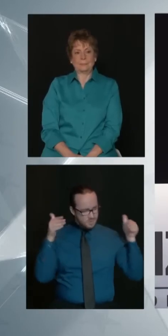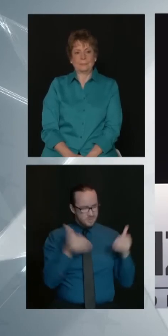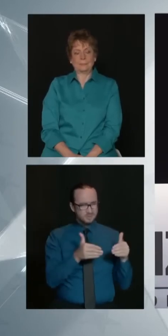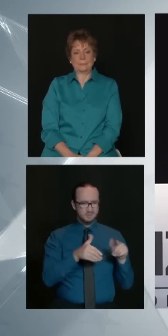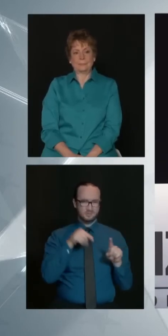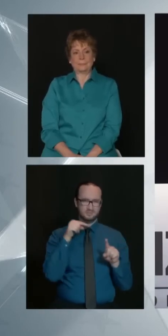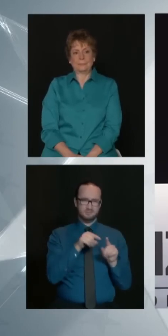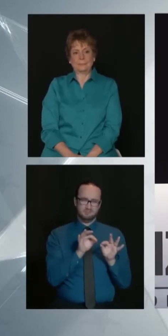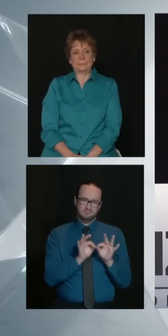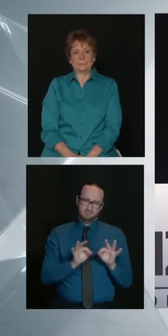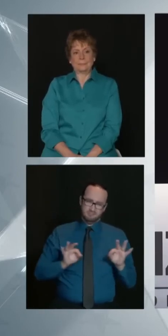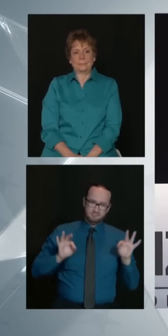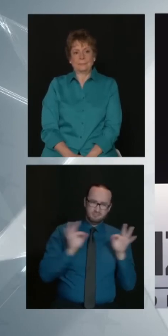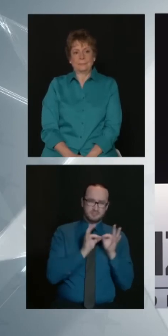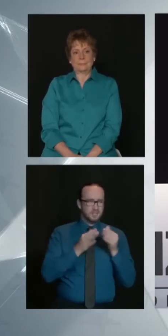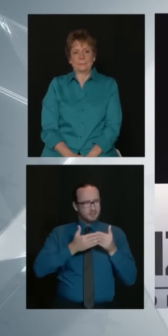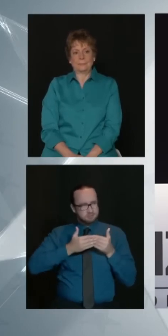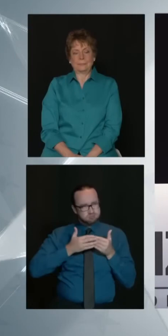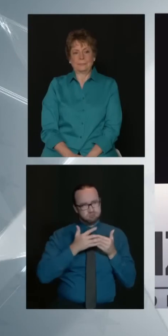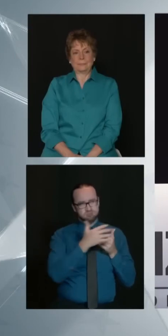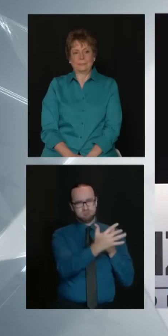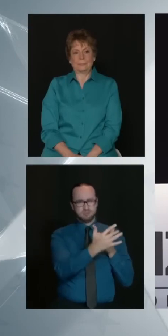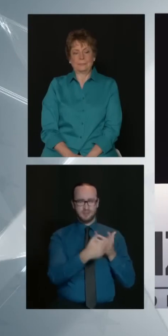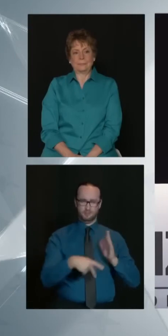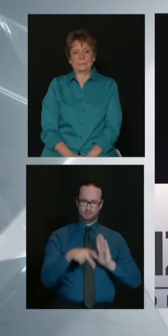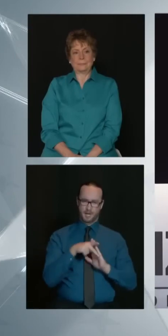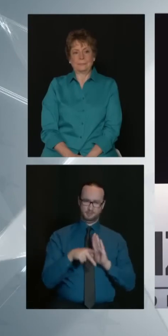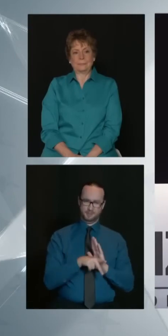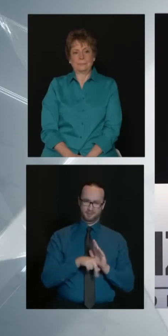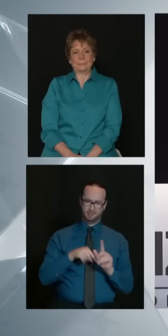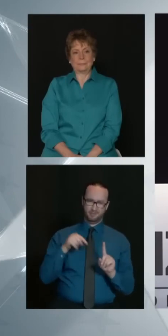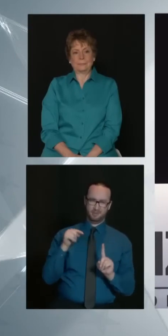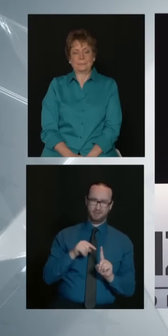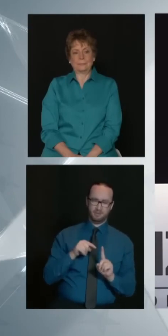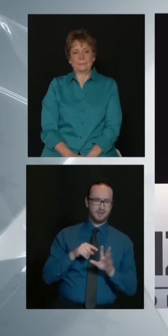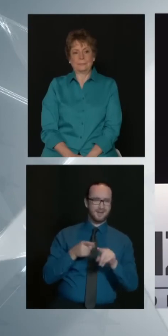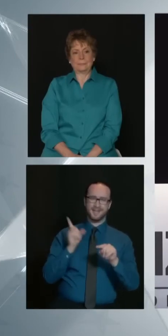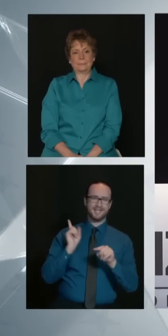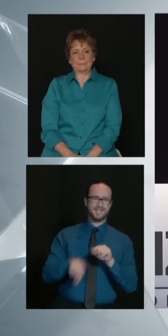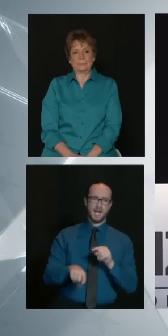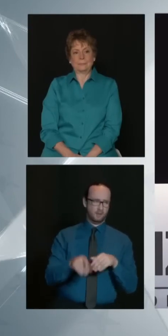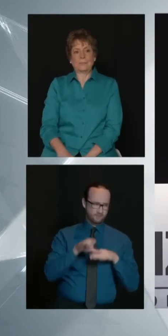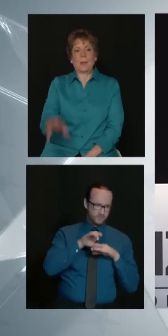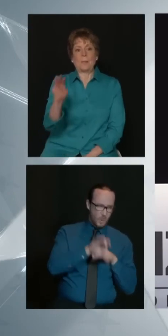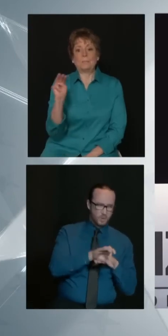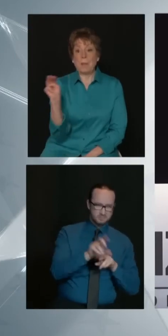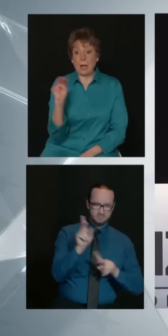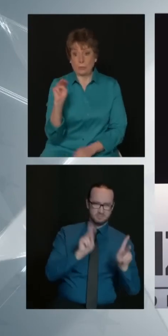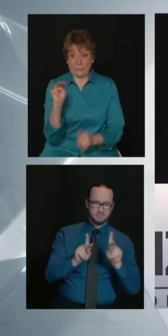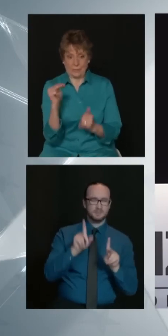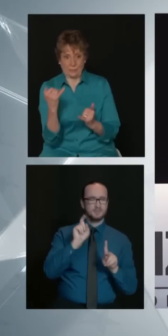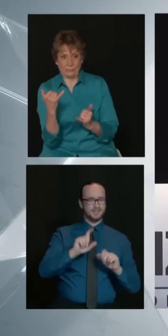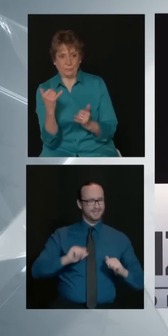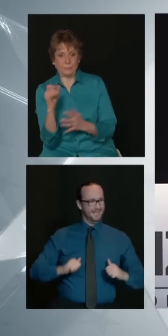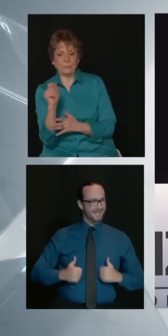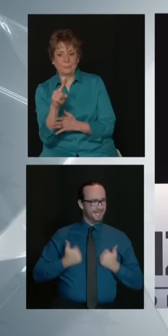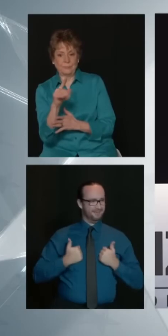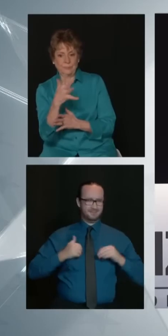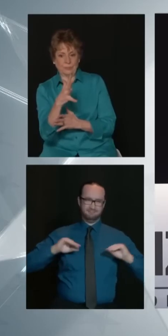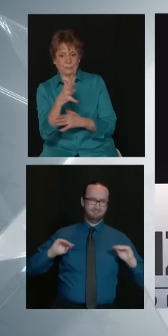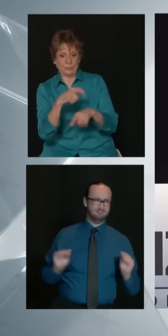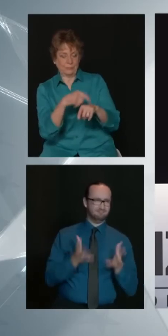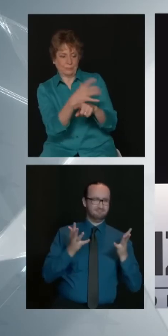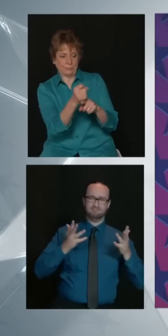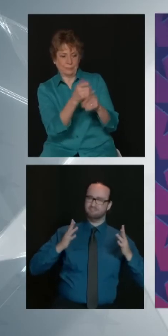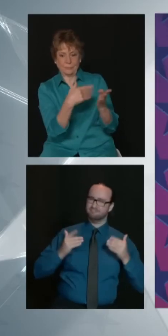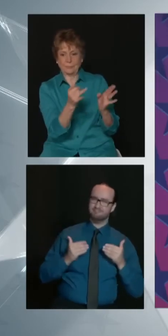gets to force their way of life on anyone else. Let's lead and inspire people to be good humans. Time, sir. Time, sir.